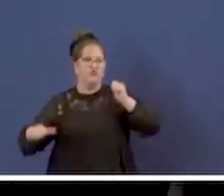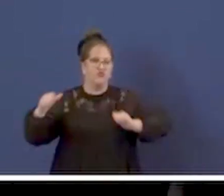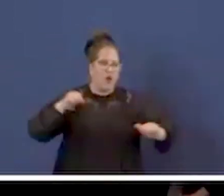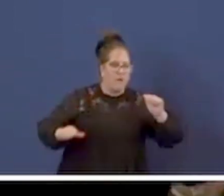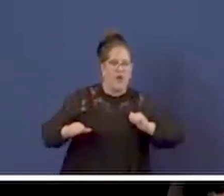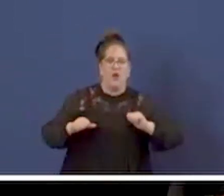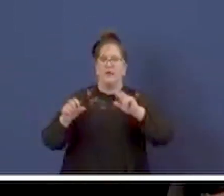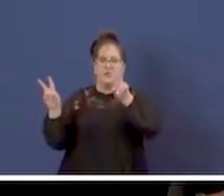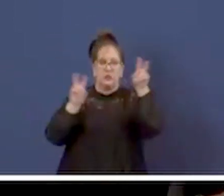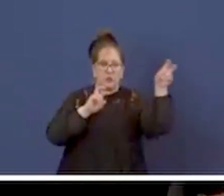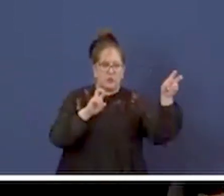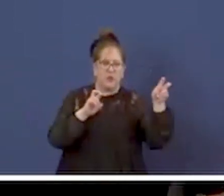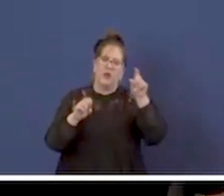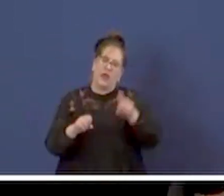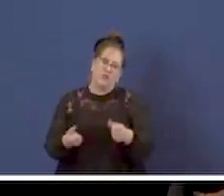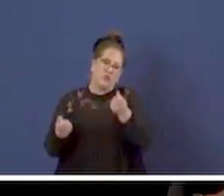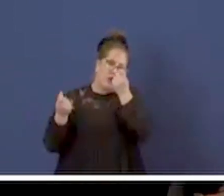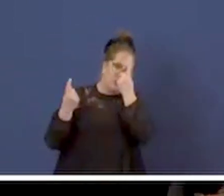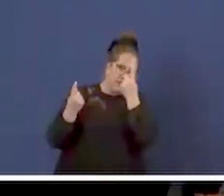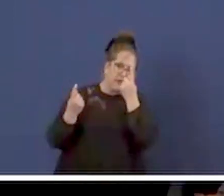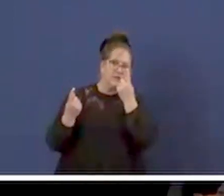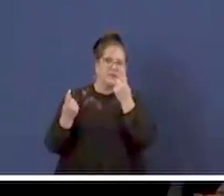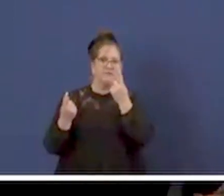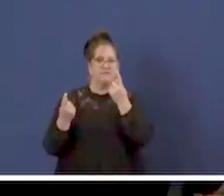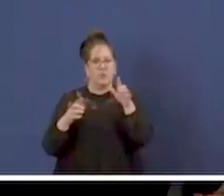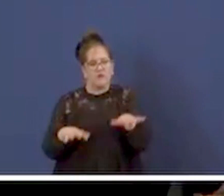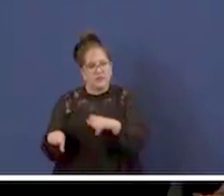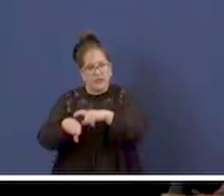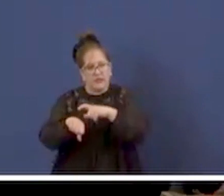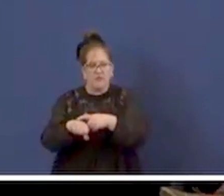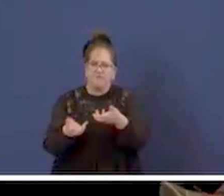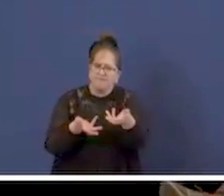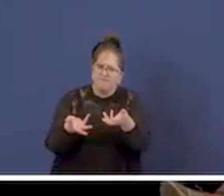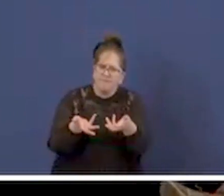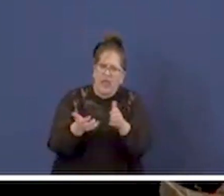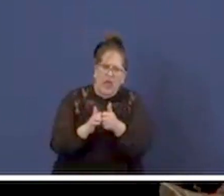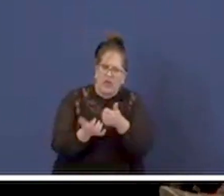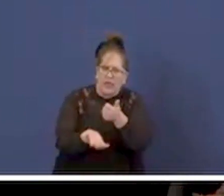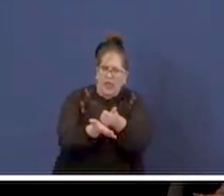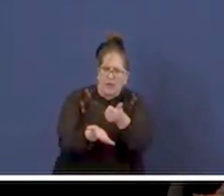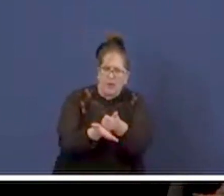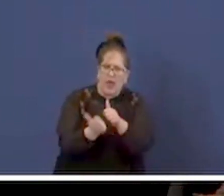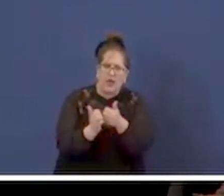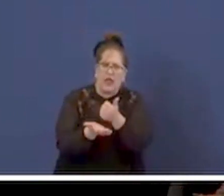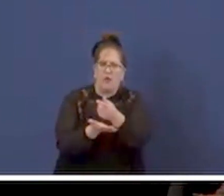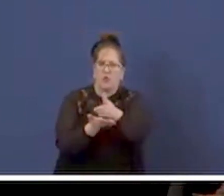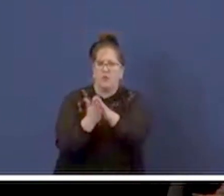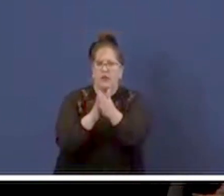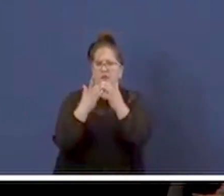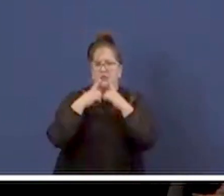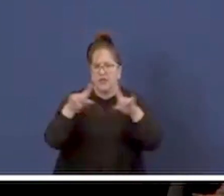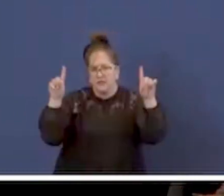to understand and take the time to reach out and say, what can I do to make you successful in